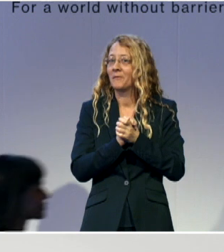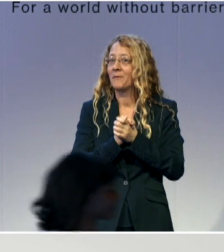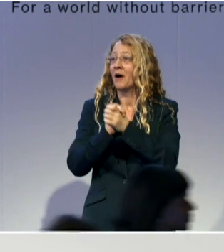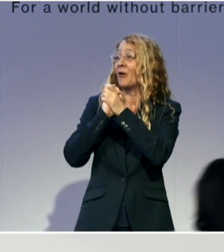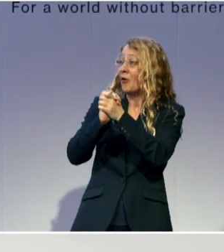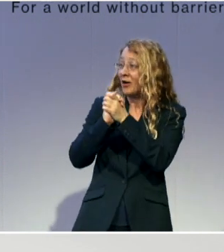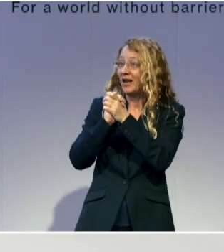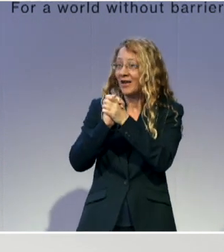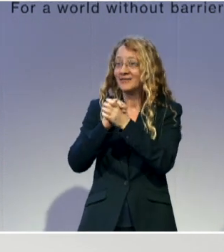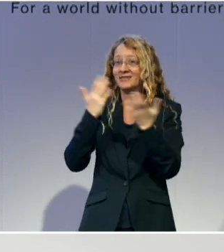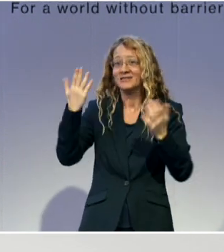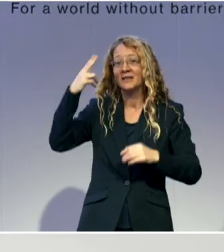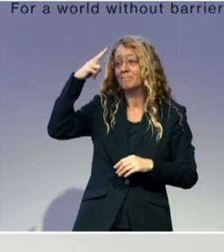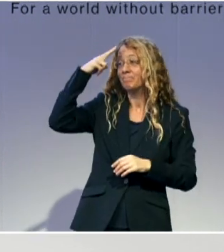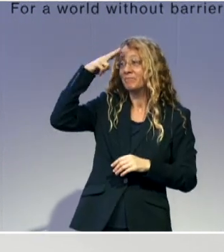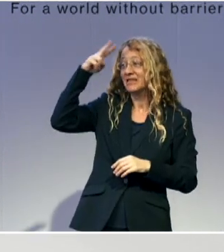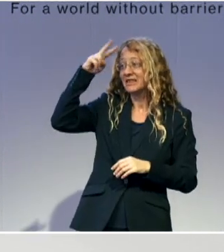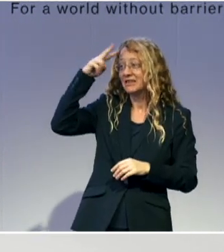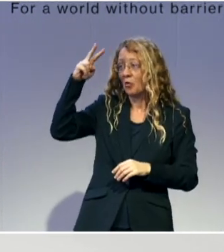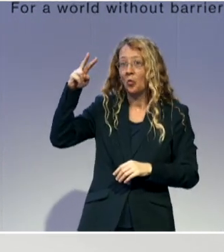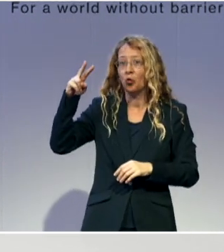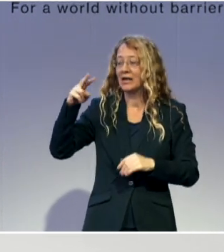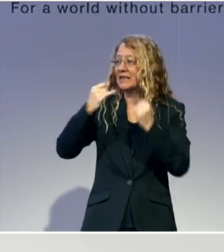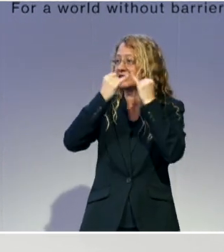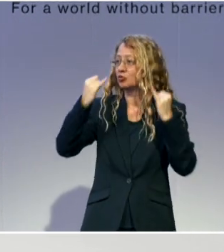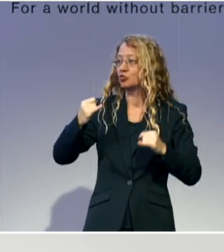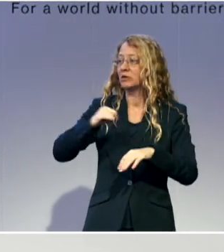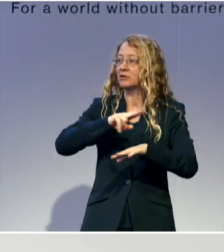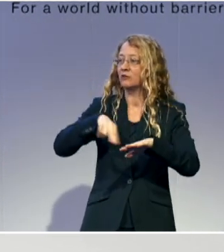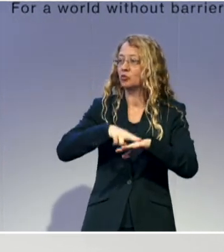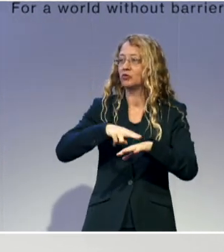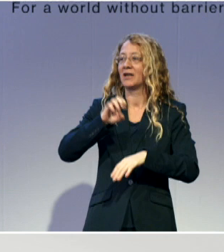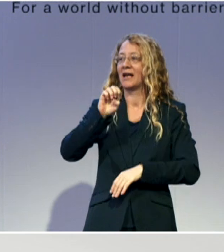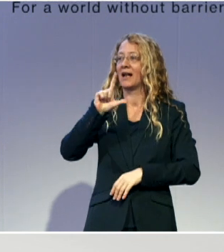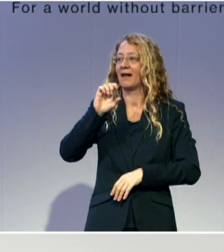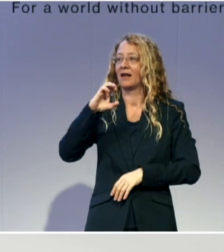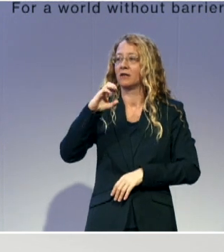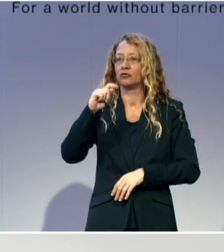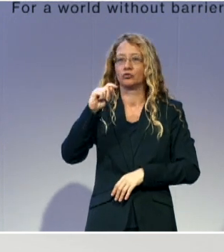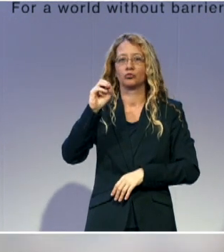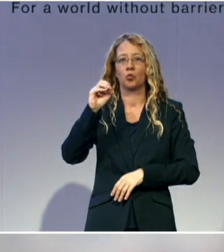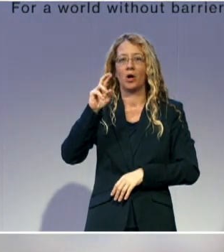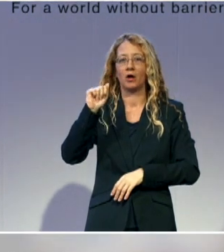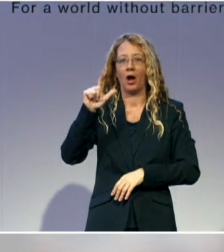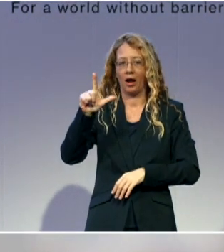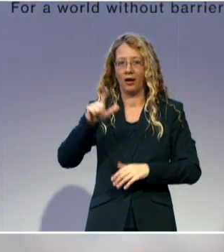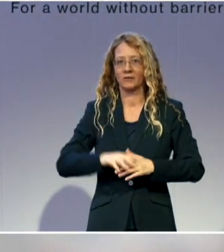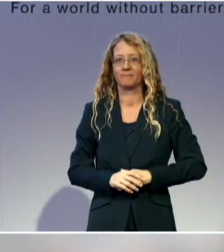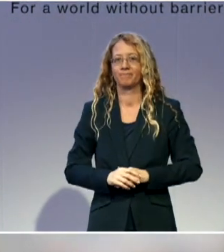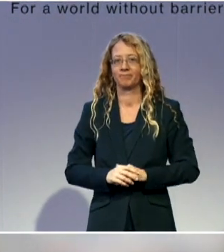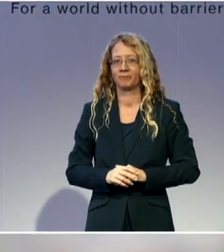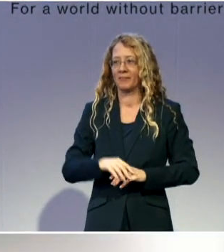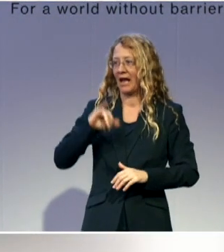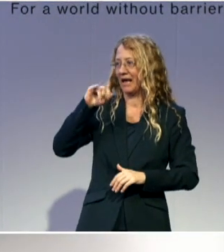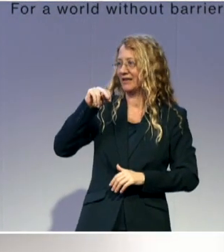Congratulations to Instituto Nacional Electoral from Mexico. INE has introduced a set of